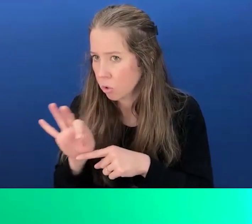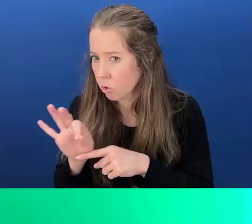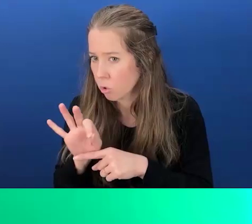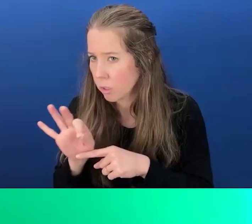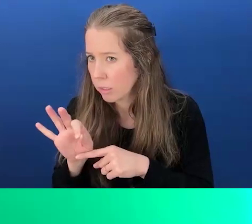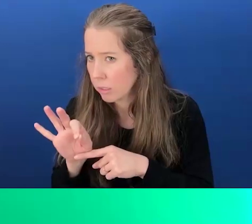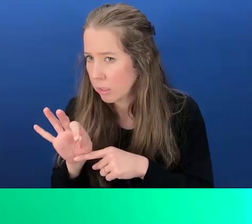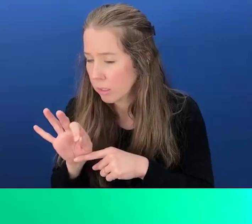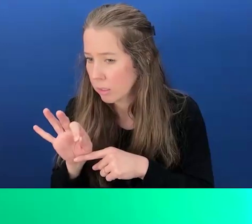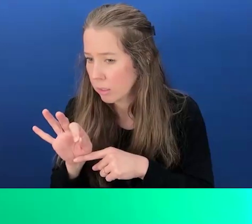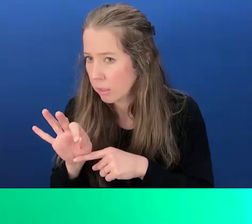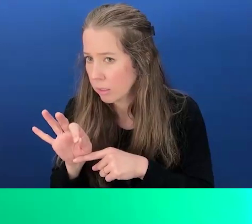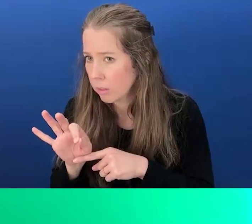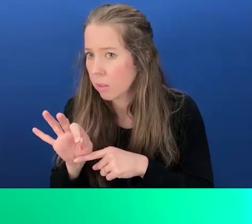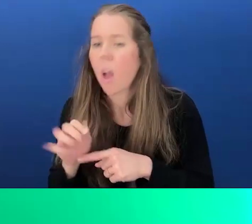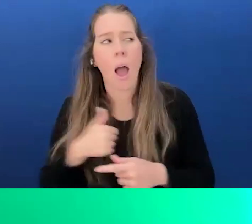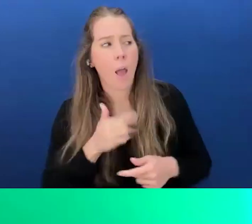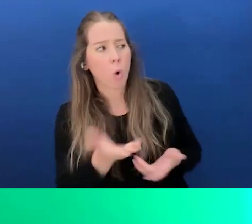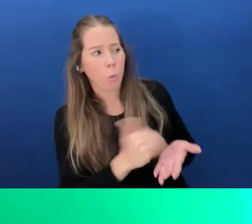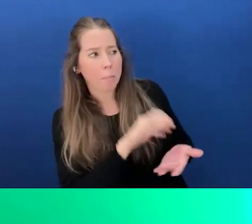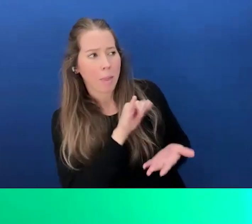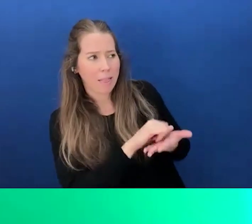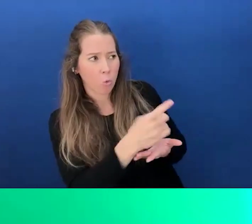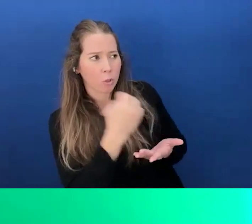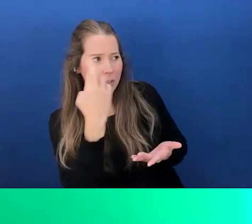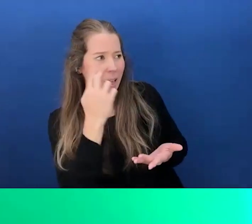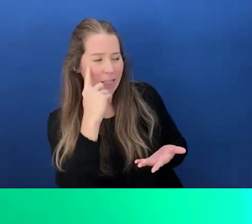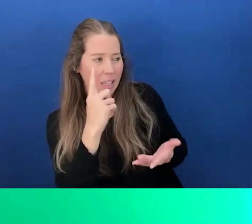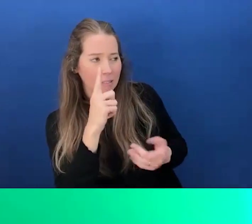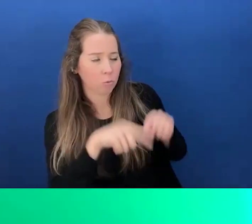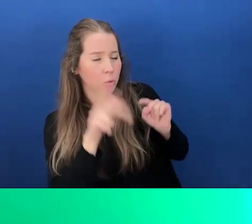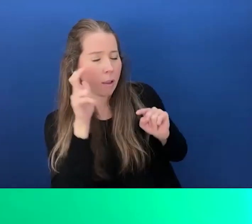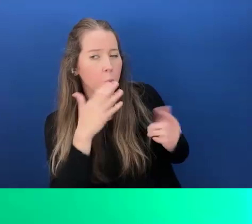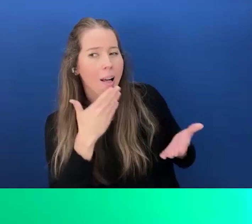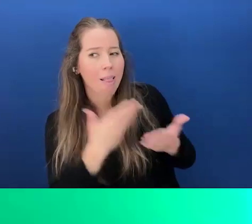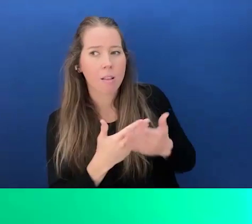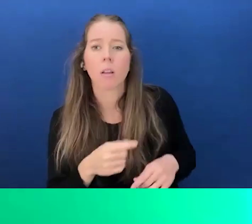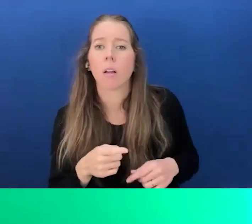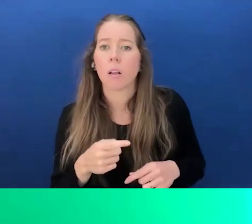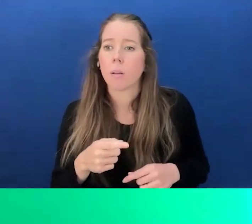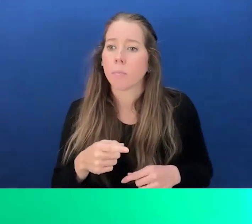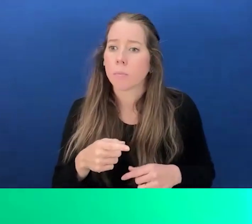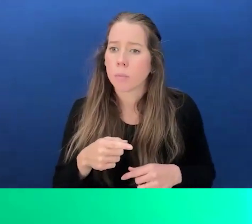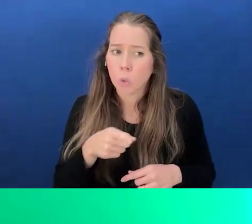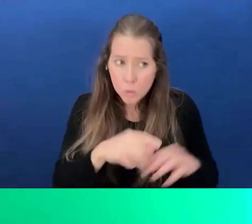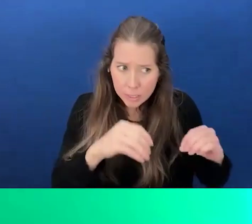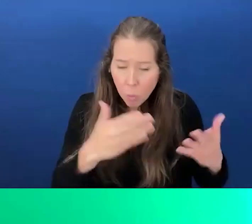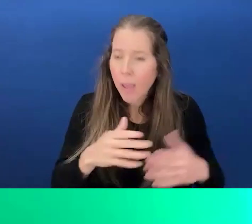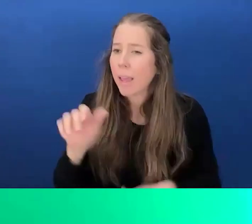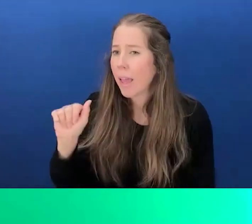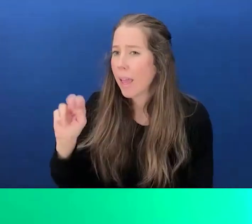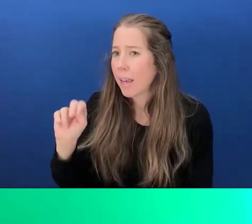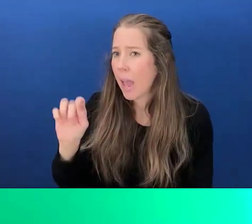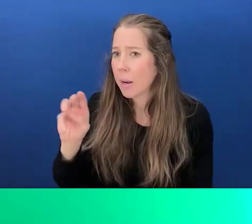any? So I'll repeat the question because I think it wasn't heard. It was I was teaching, and what was your subject? Anatomy